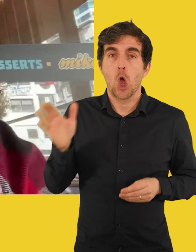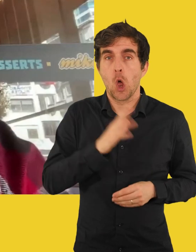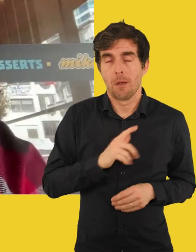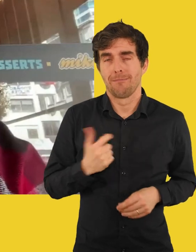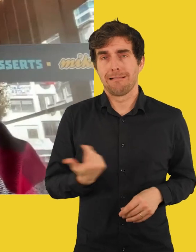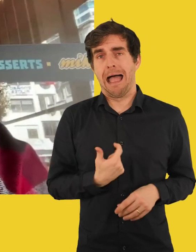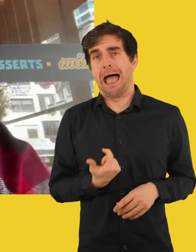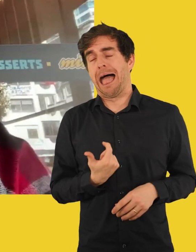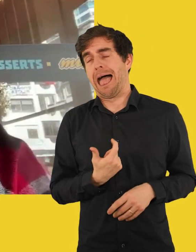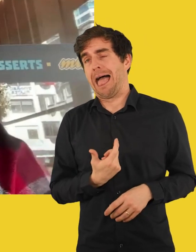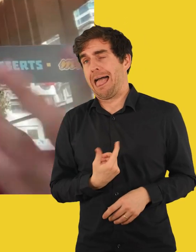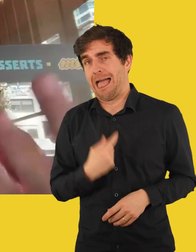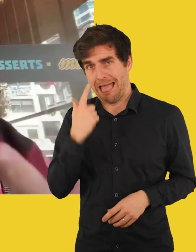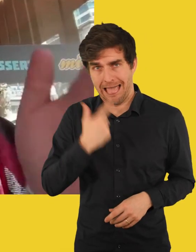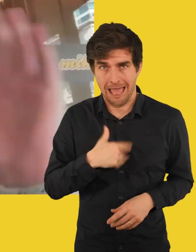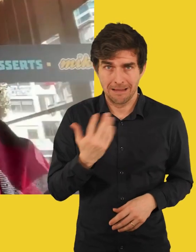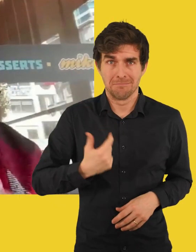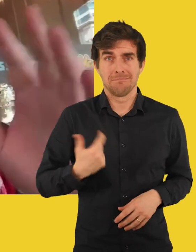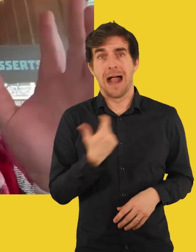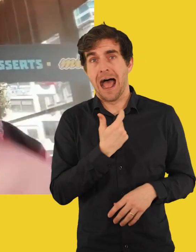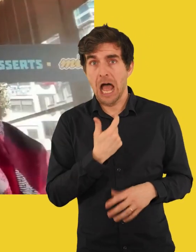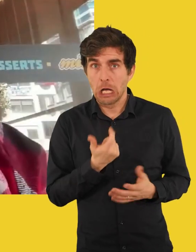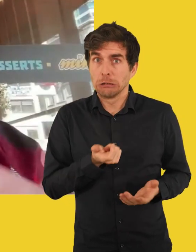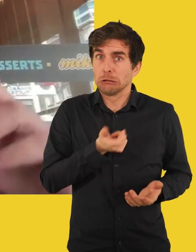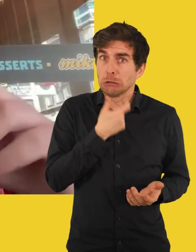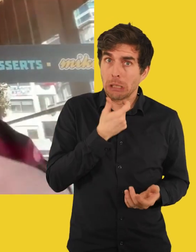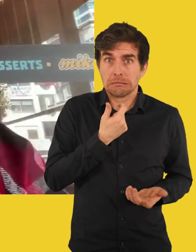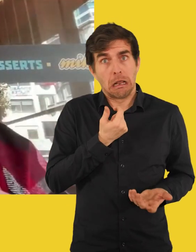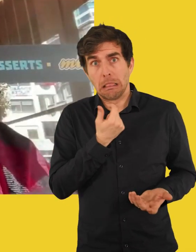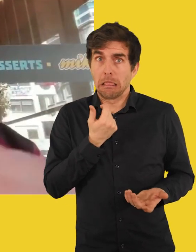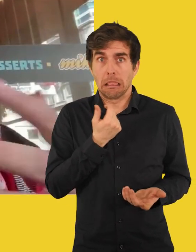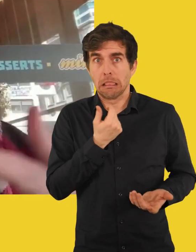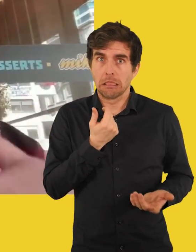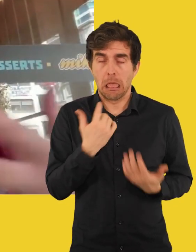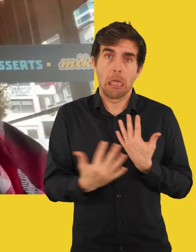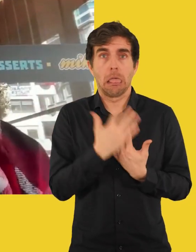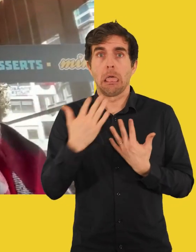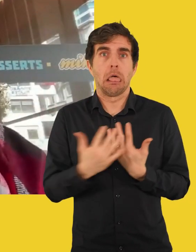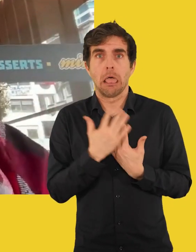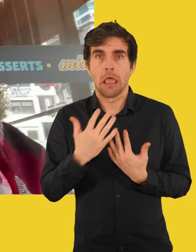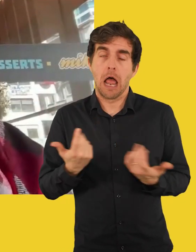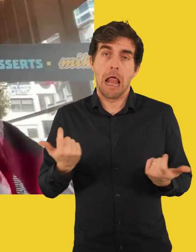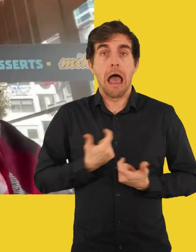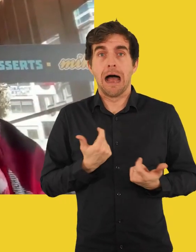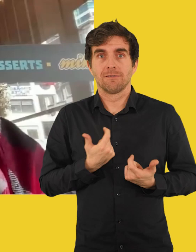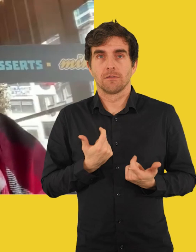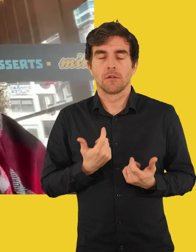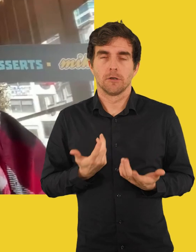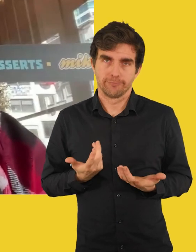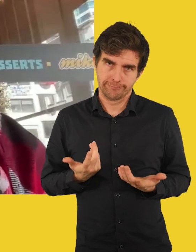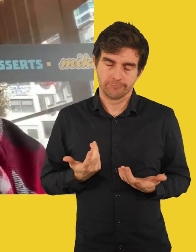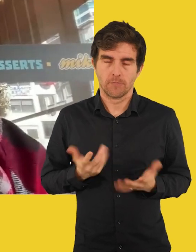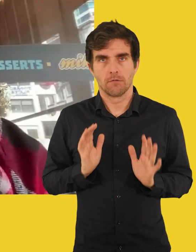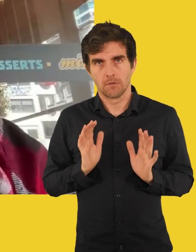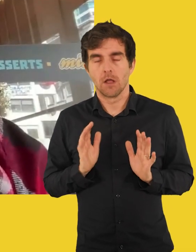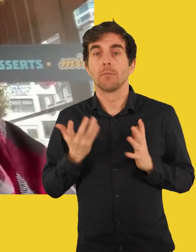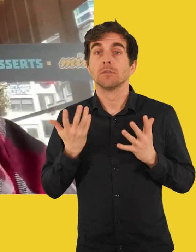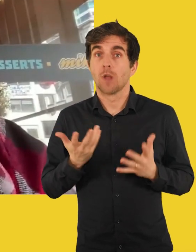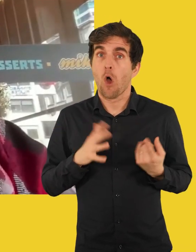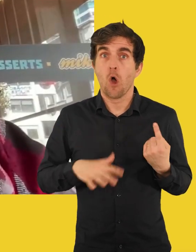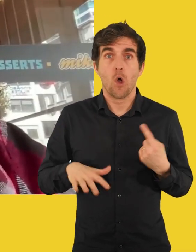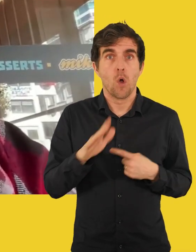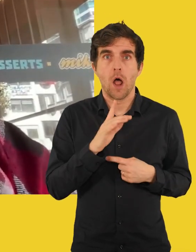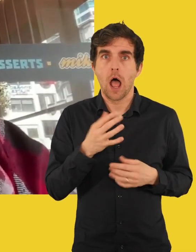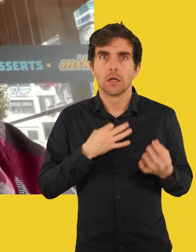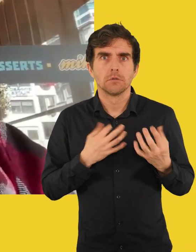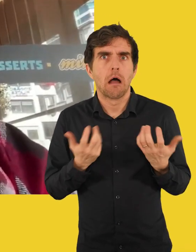Doughnut economics, everyone just laughed. Doughnut, Turkey, Simit, why Doughnut? And it's just laughed. But